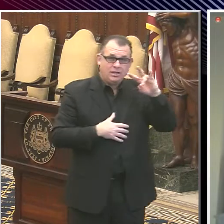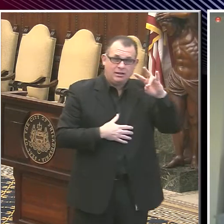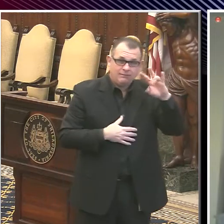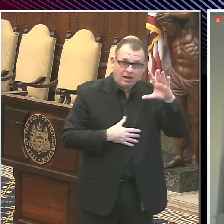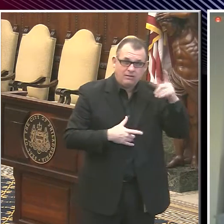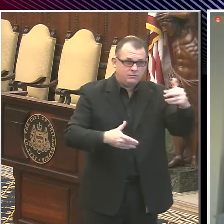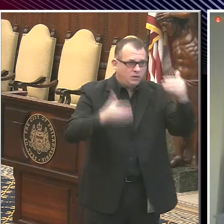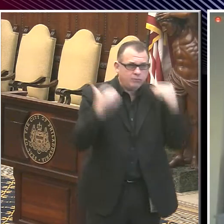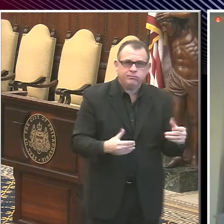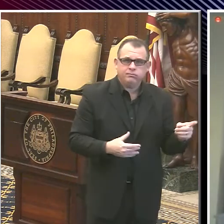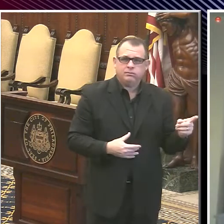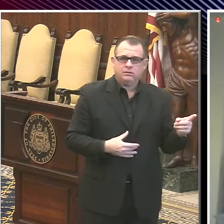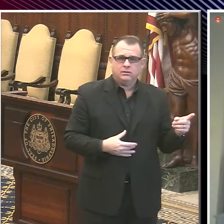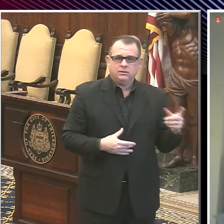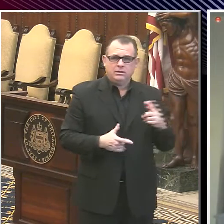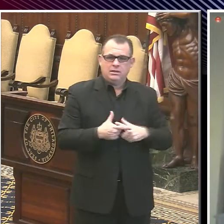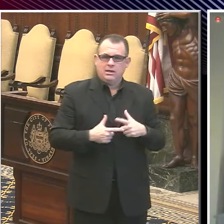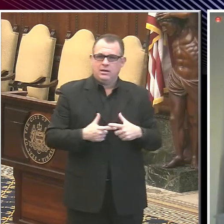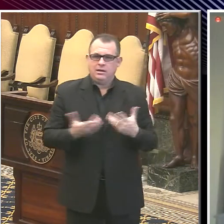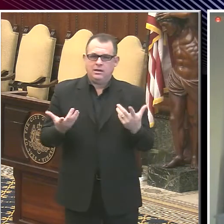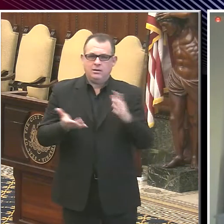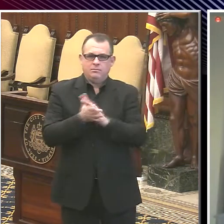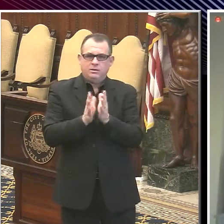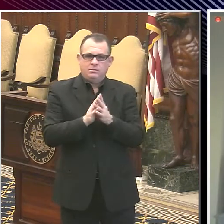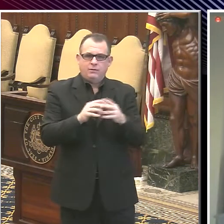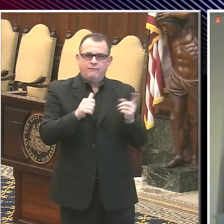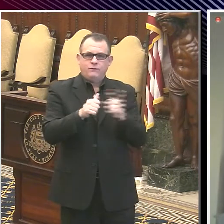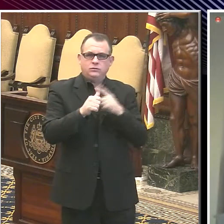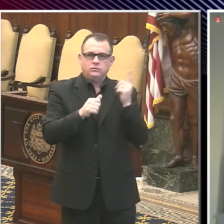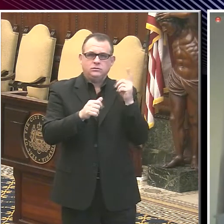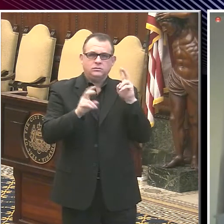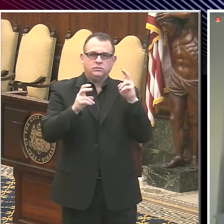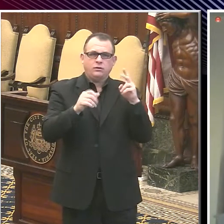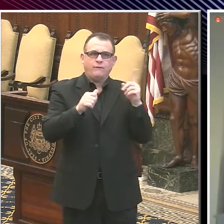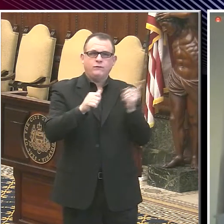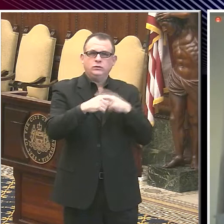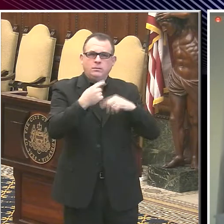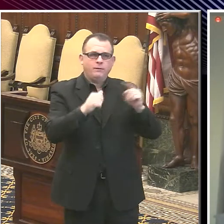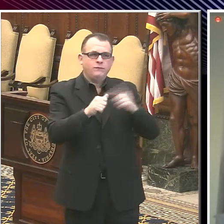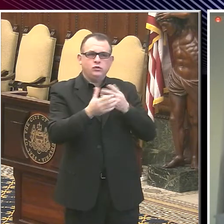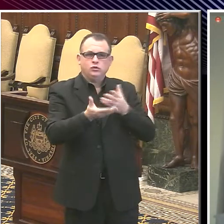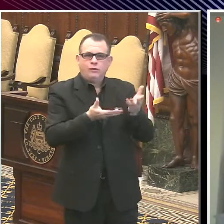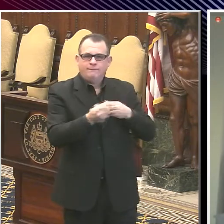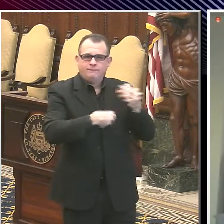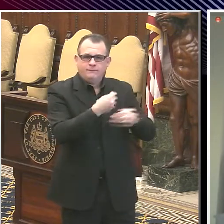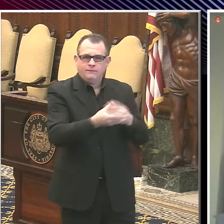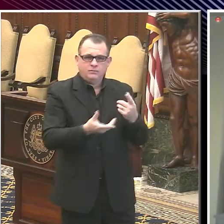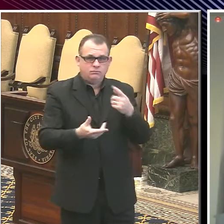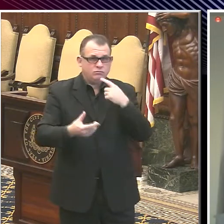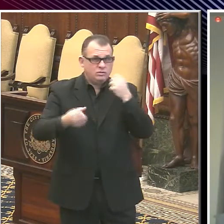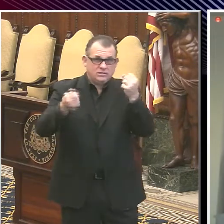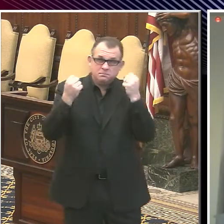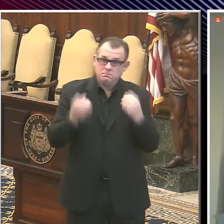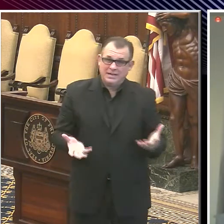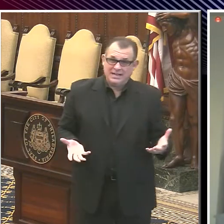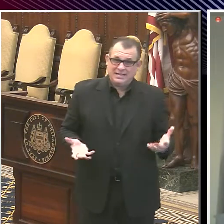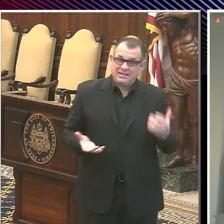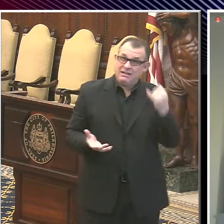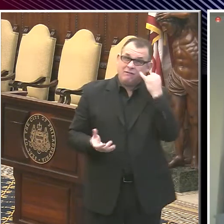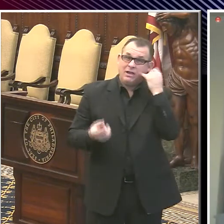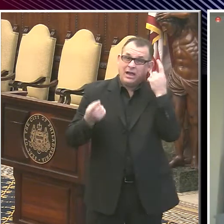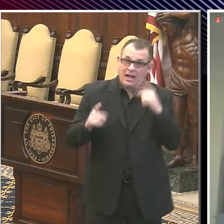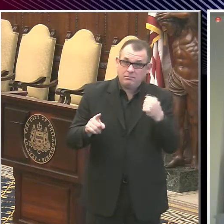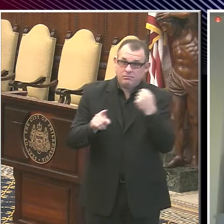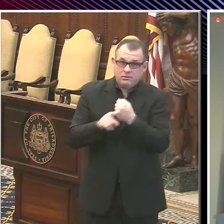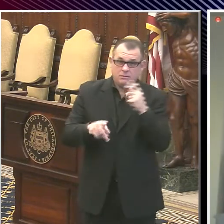the age of 65 can do this, then it essentially becomes first come, first serve for people over 65, of which there are very many. And if you